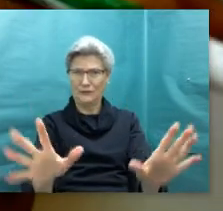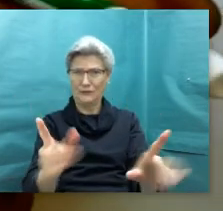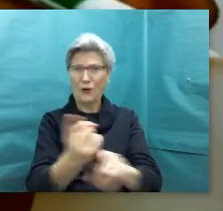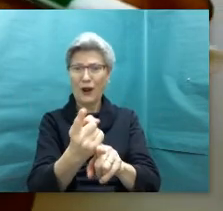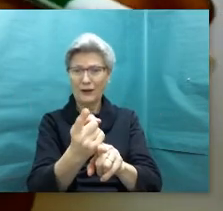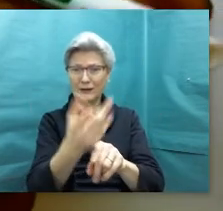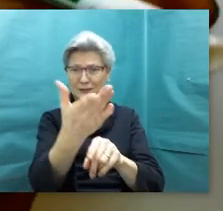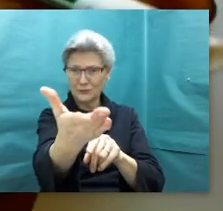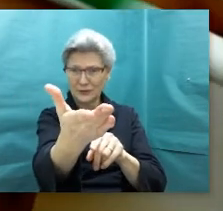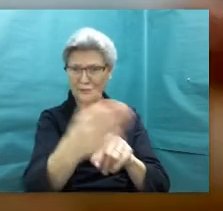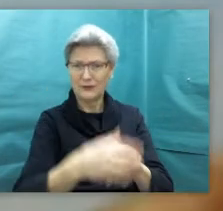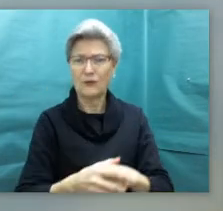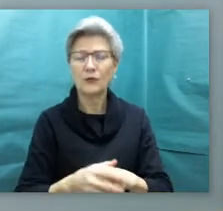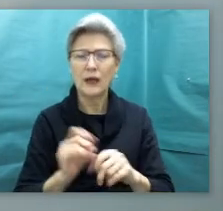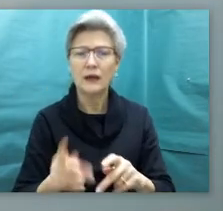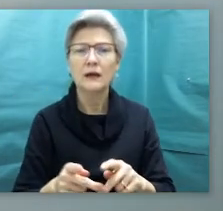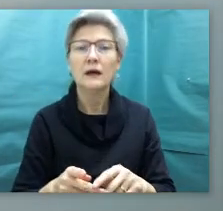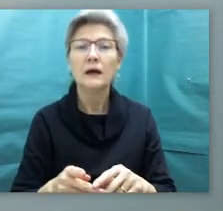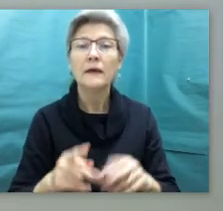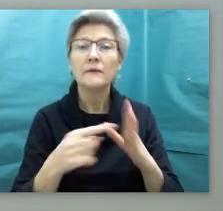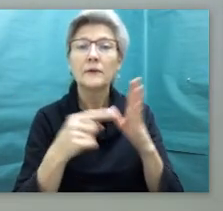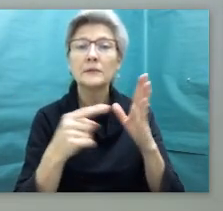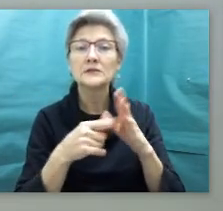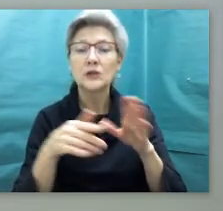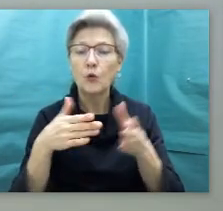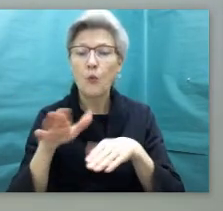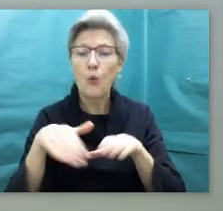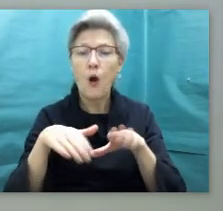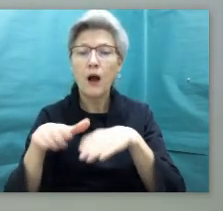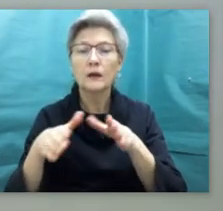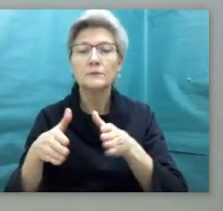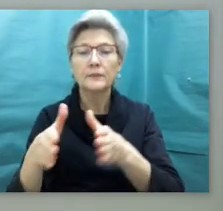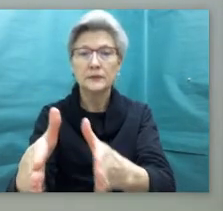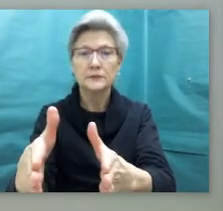here is 2/10ths. So that represents our walkways.